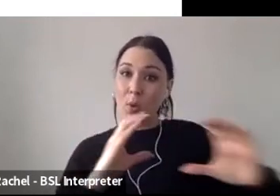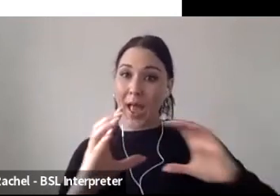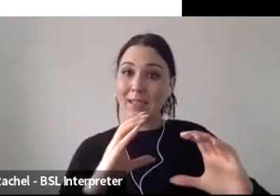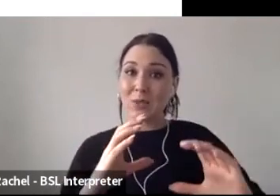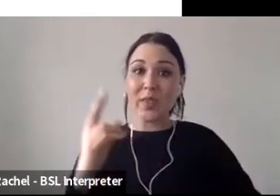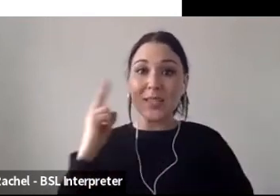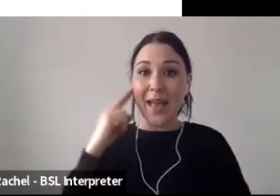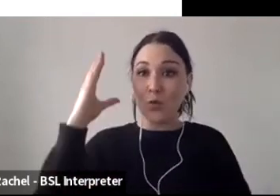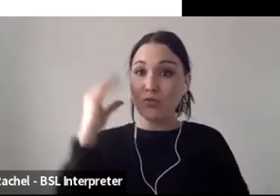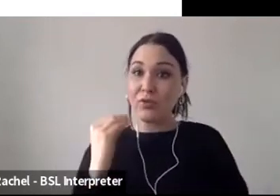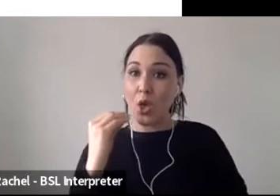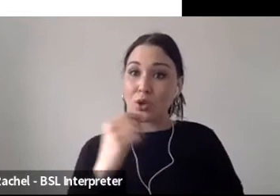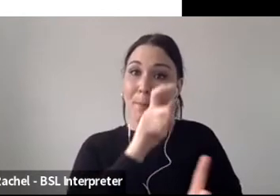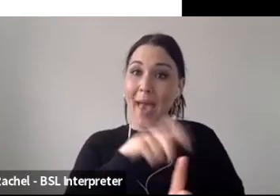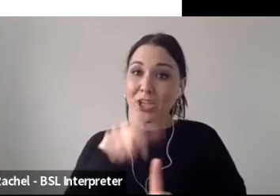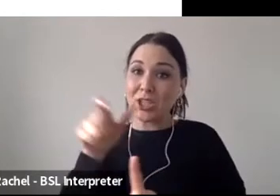loss?